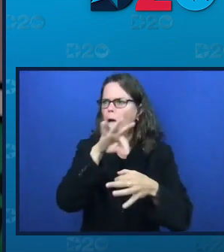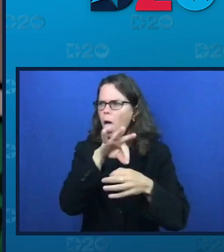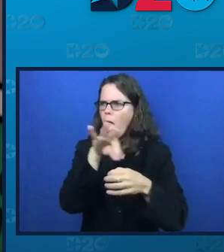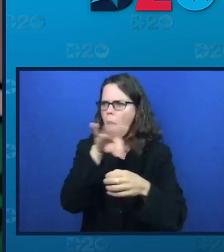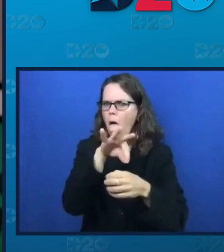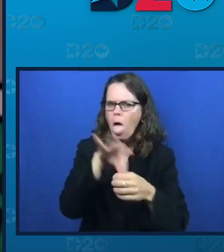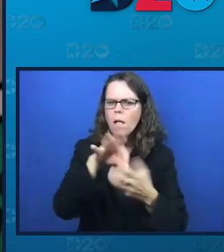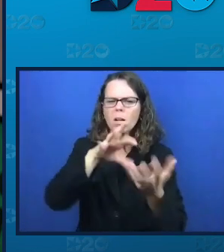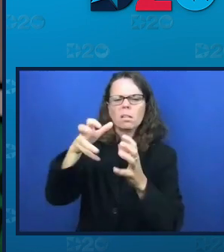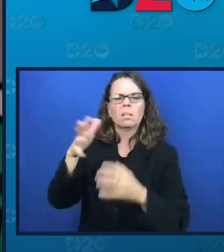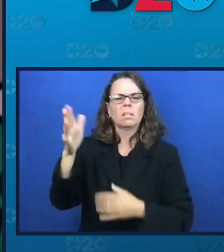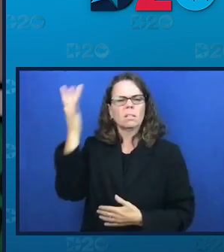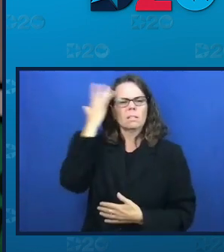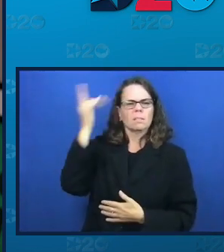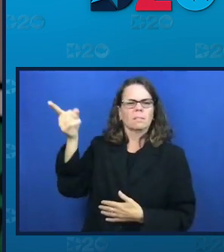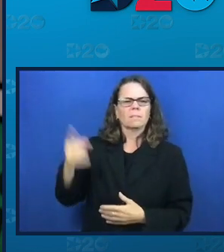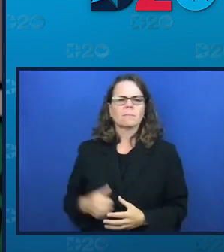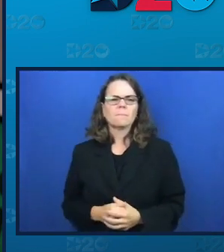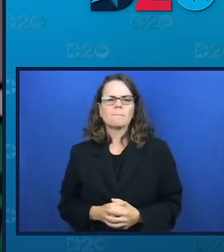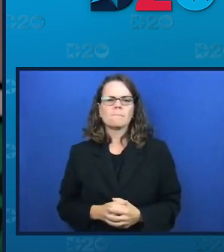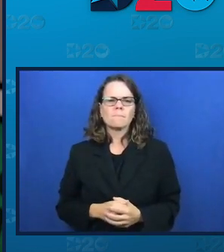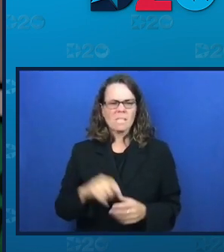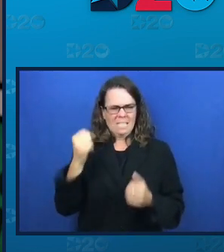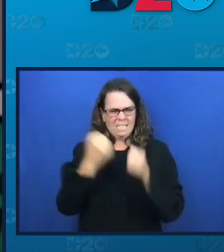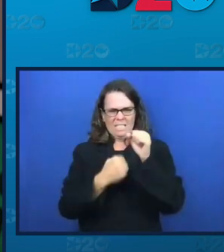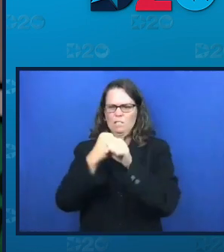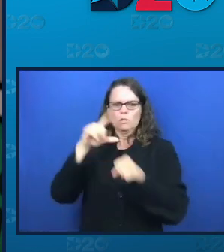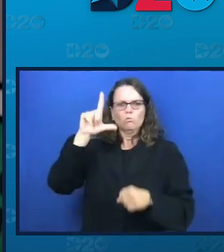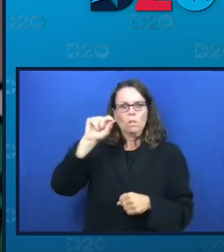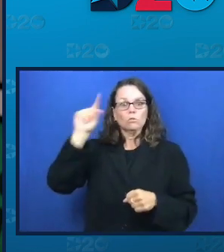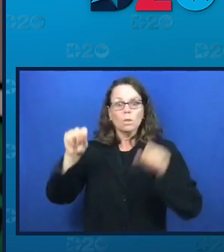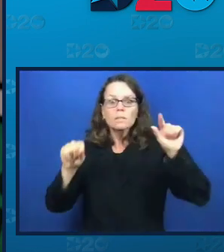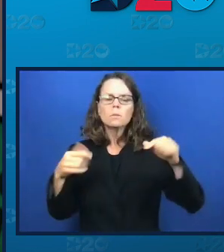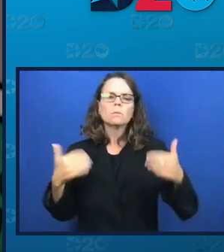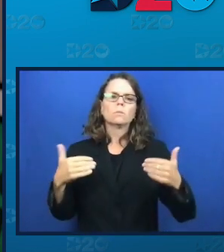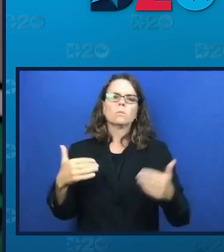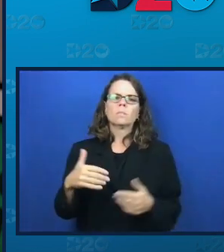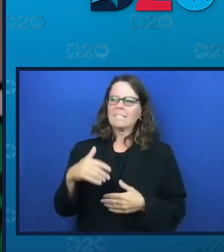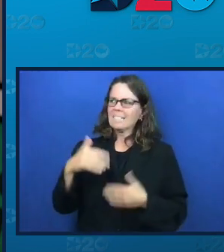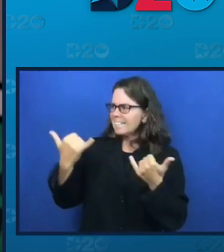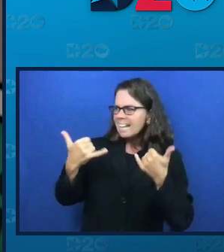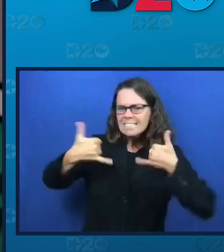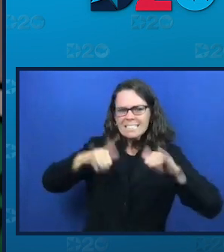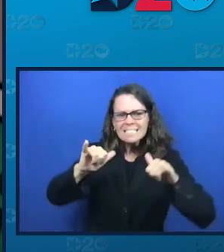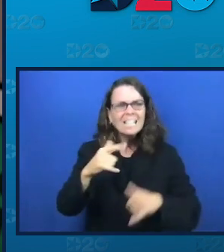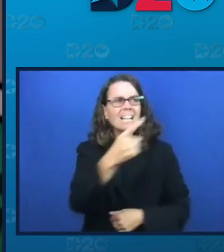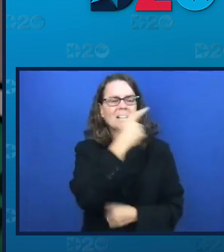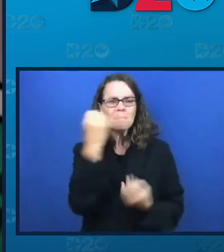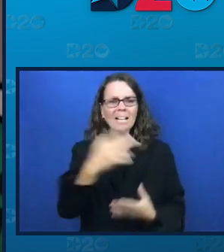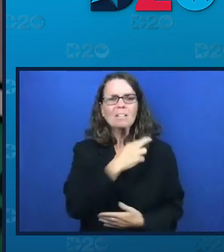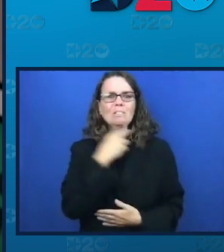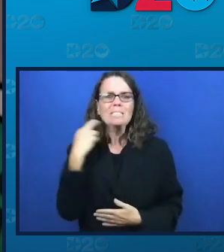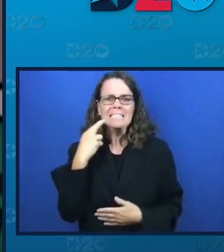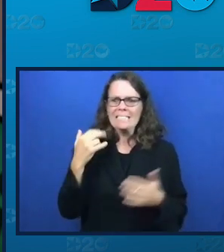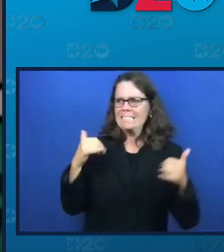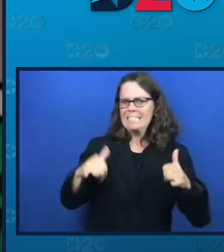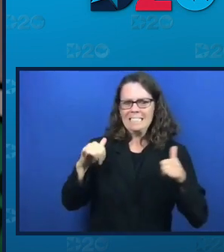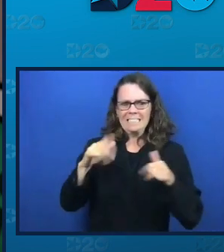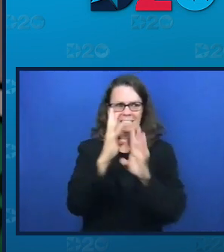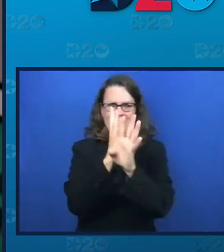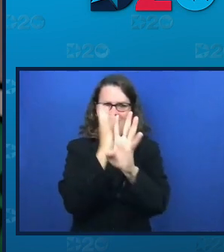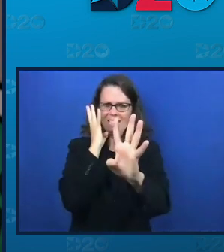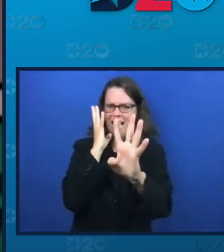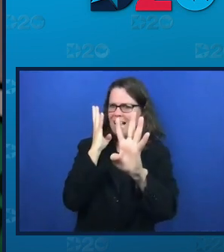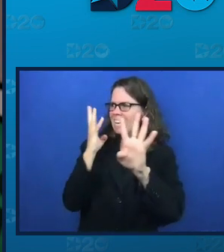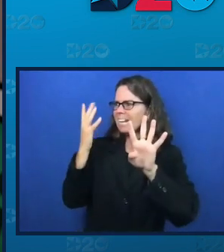their lives to exercise their sacred right to vote, a right that has already been paid for with the